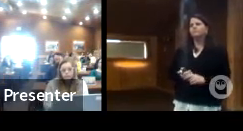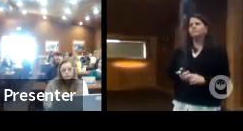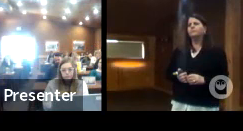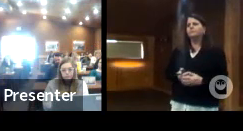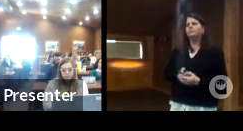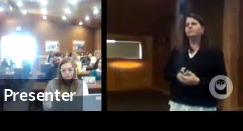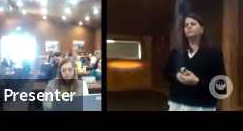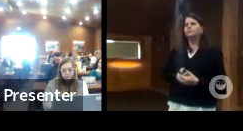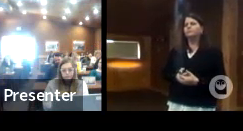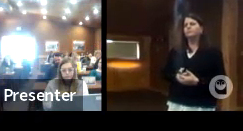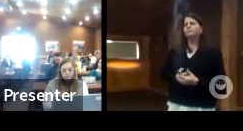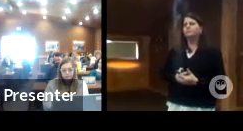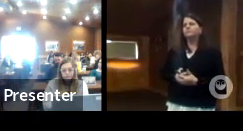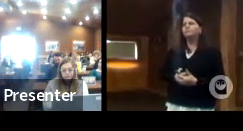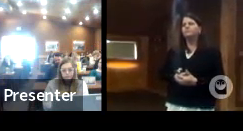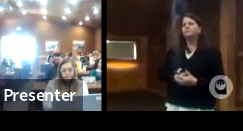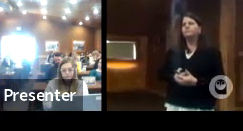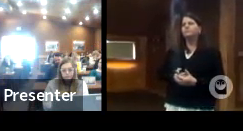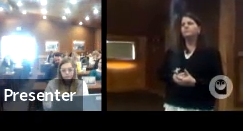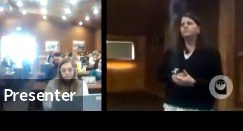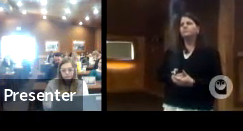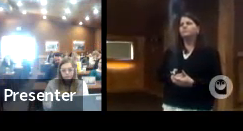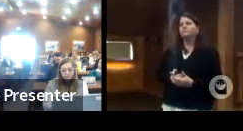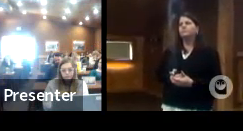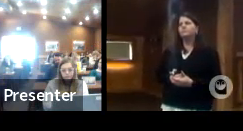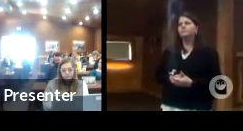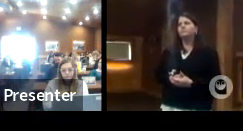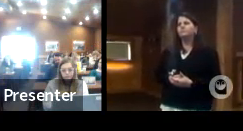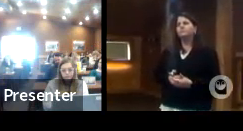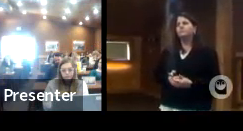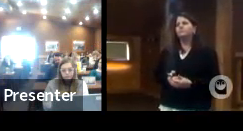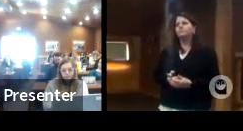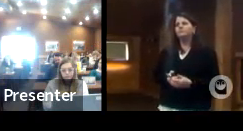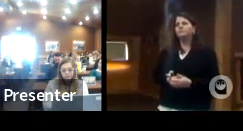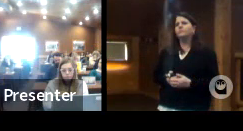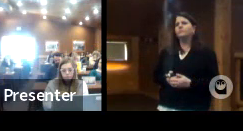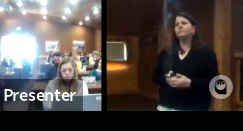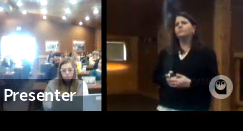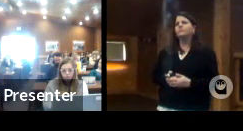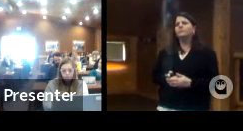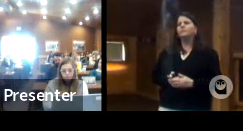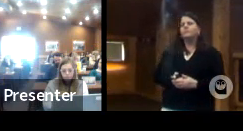complex and finally challenging is and helping them understand from your perspective.